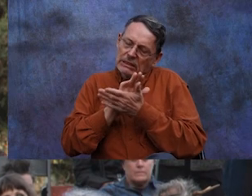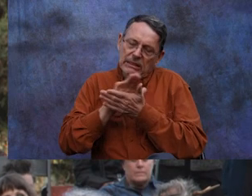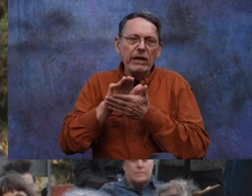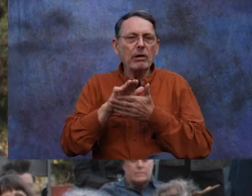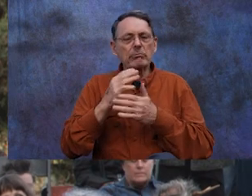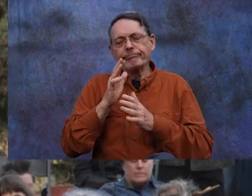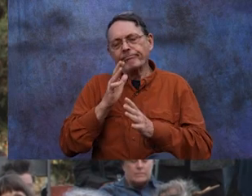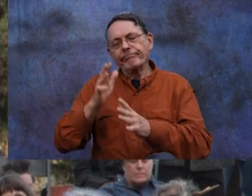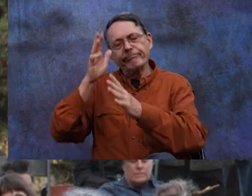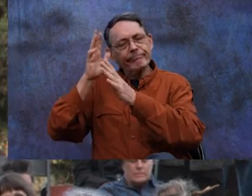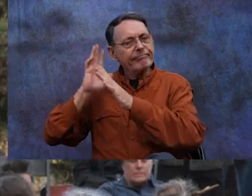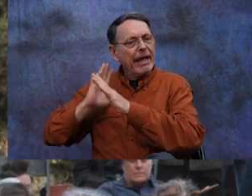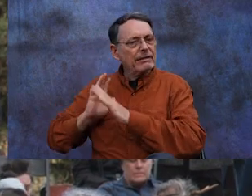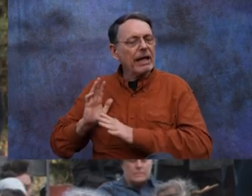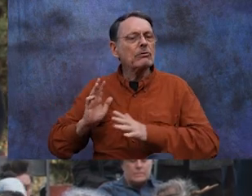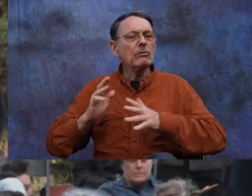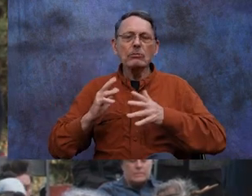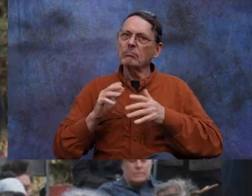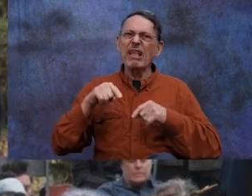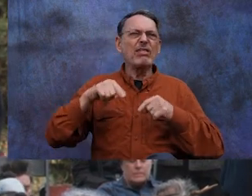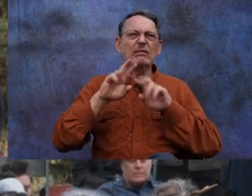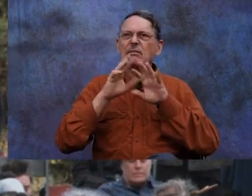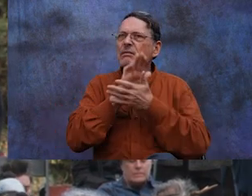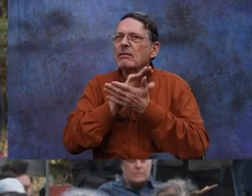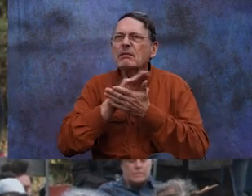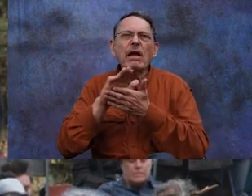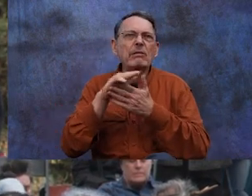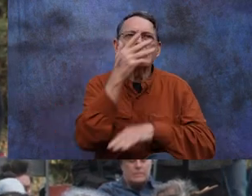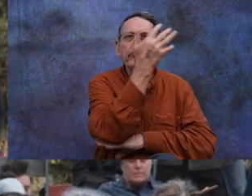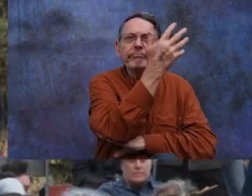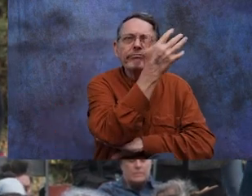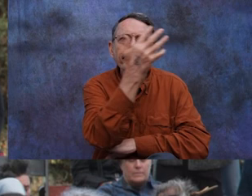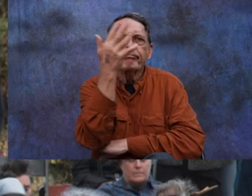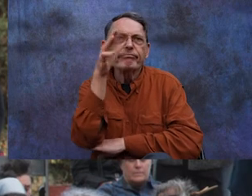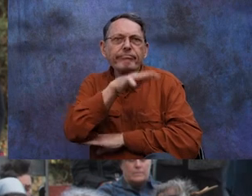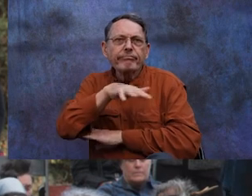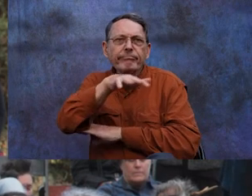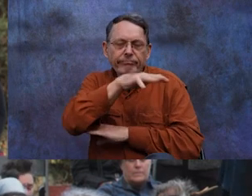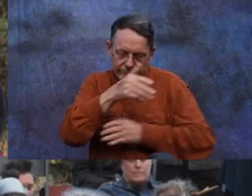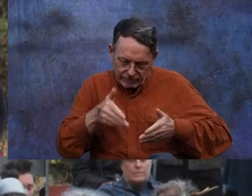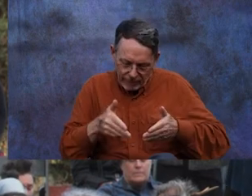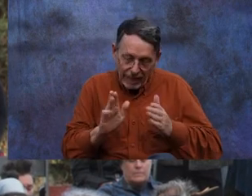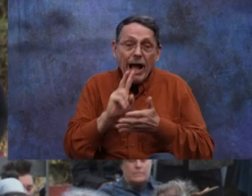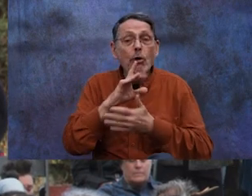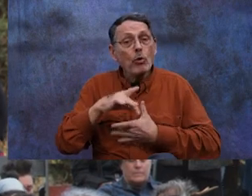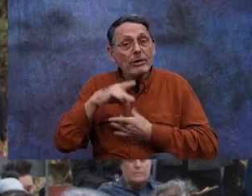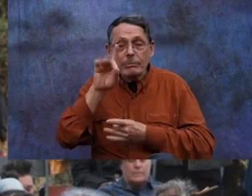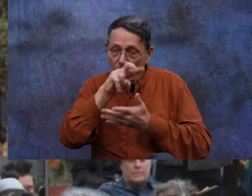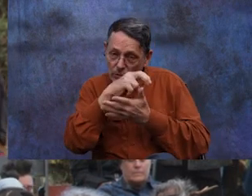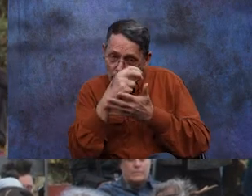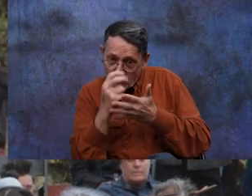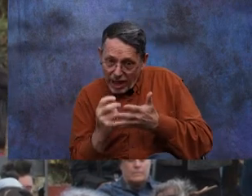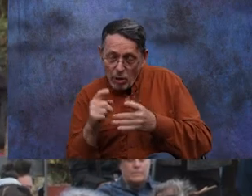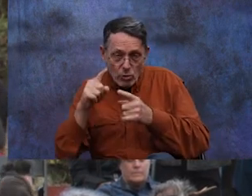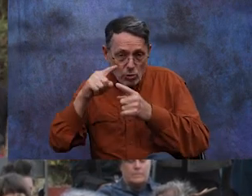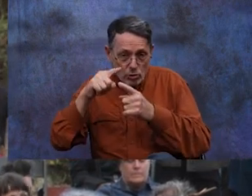this sacred grove. And we're gonna go a little deeper. So allow your spirit to go down through the earth.